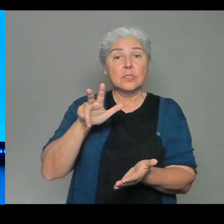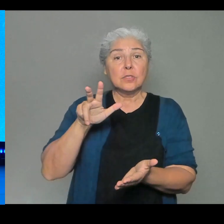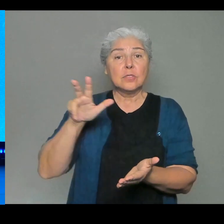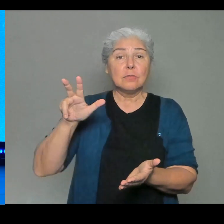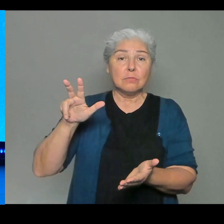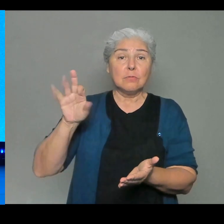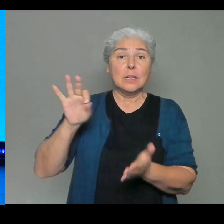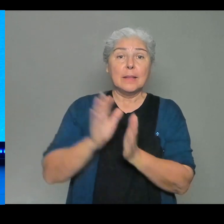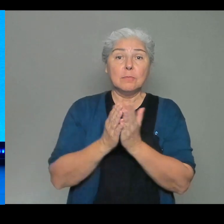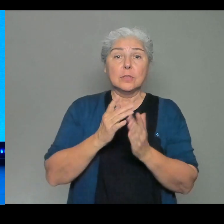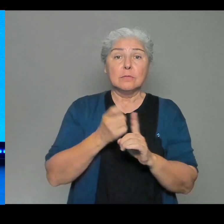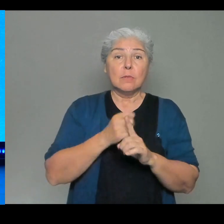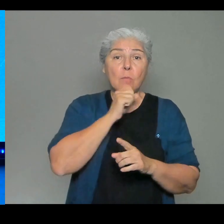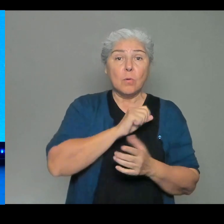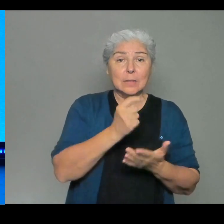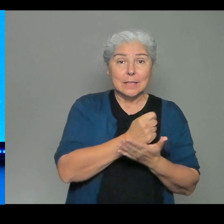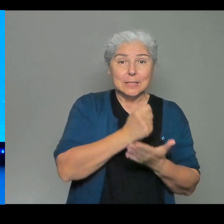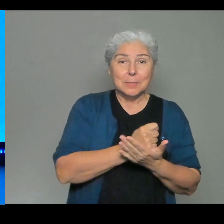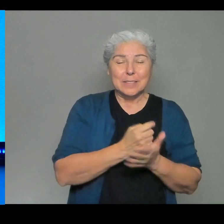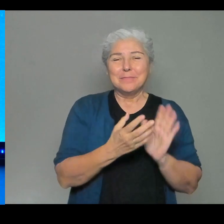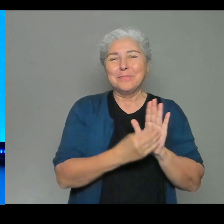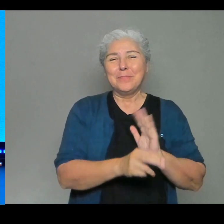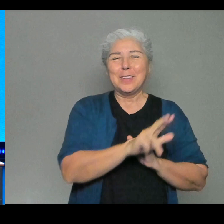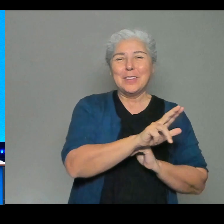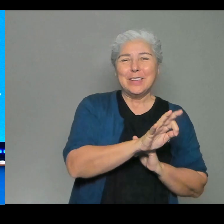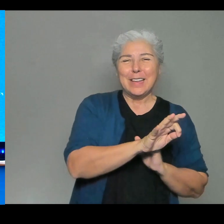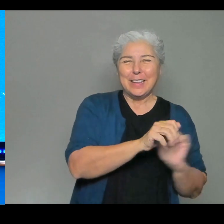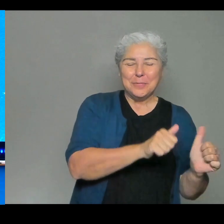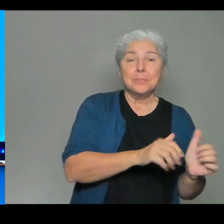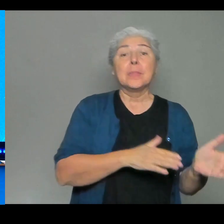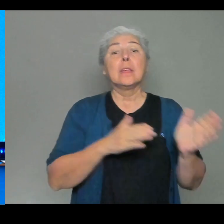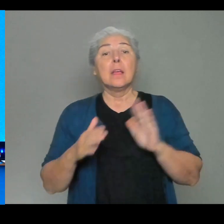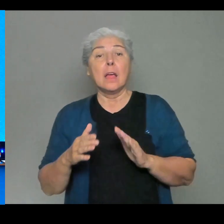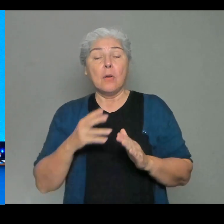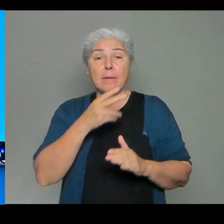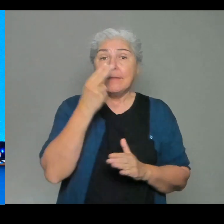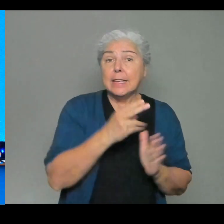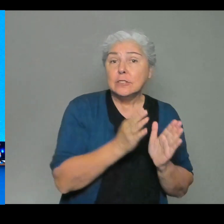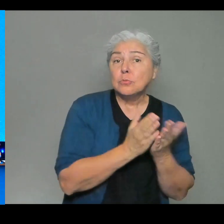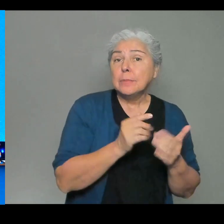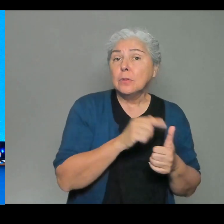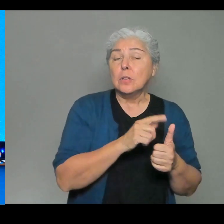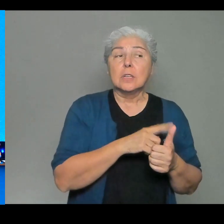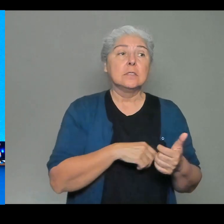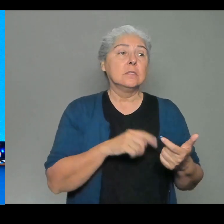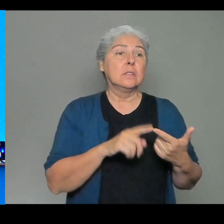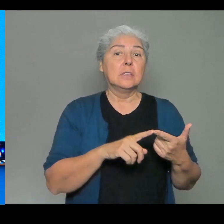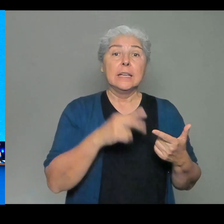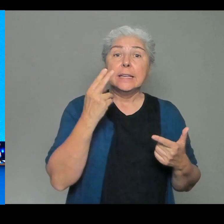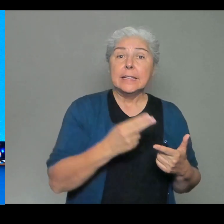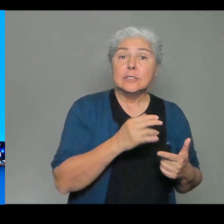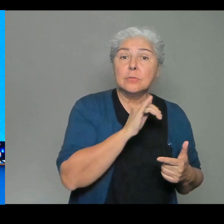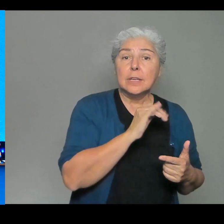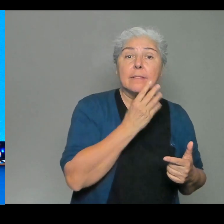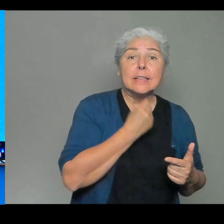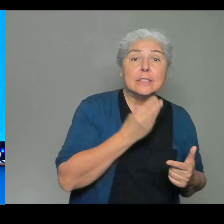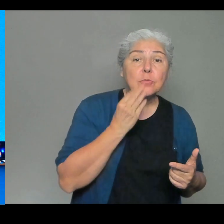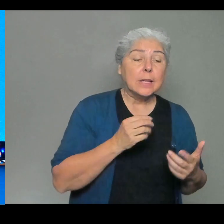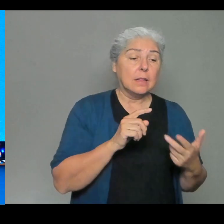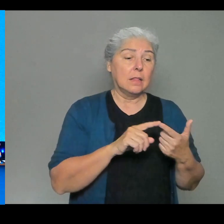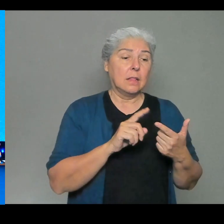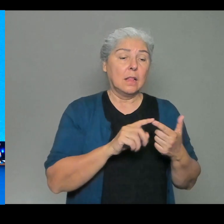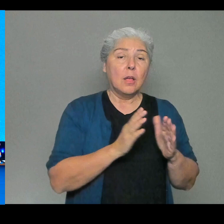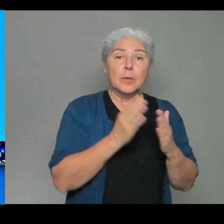Bible has 39 books in the Old Testament. Everyone say 39? 39 books in the Old Testament. There's history books about the history